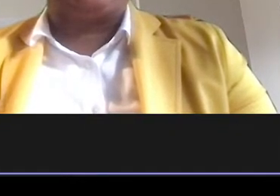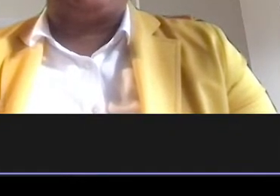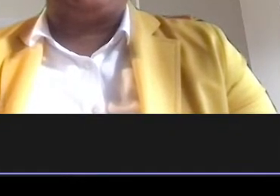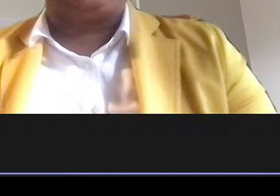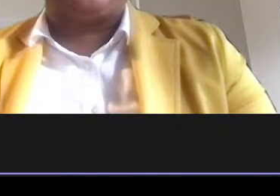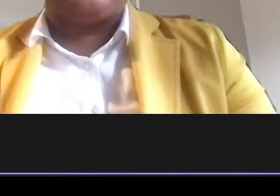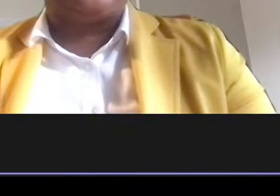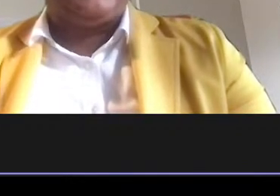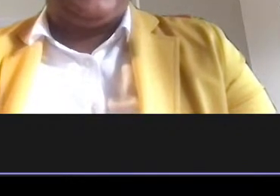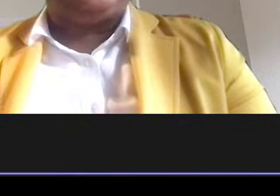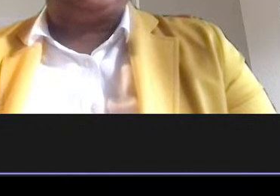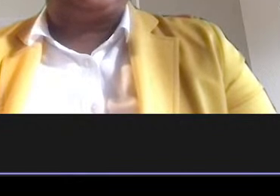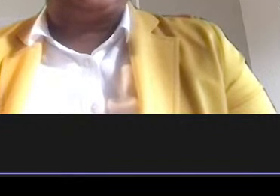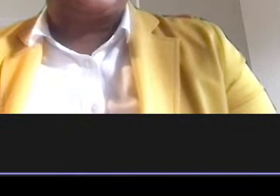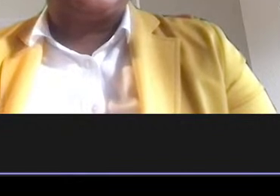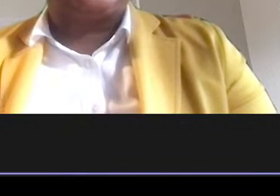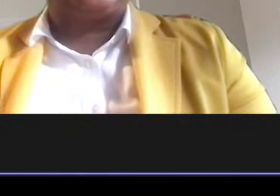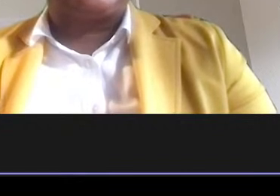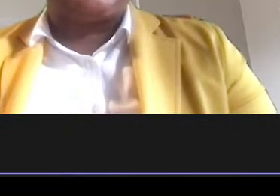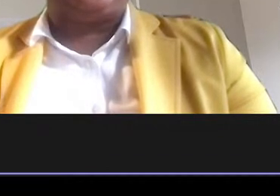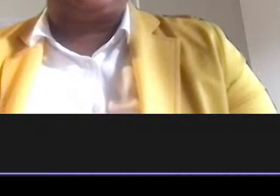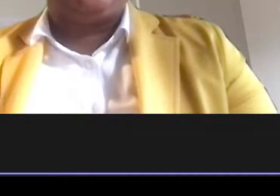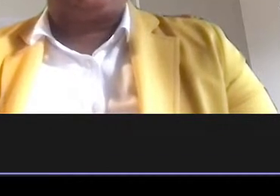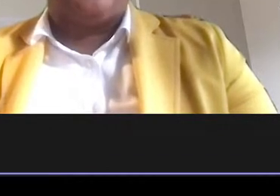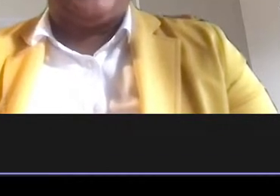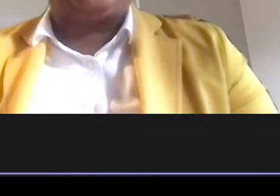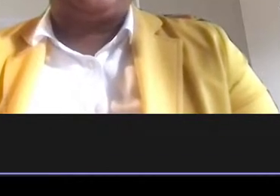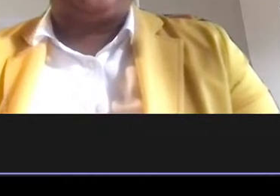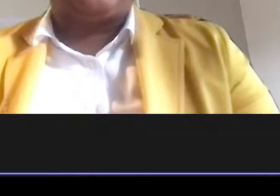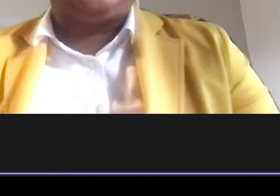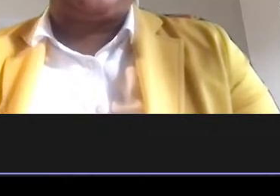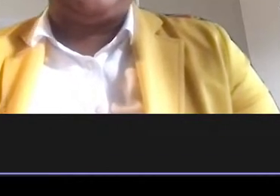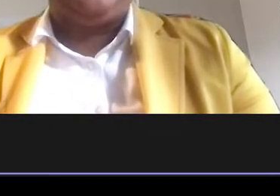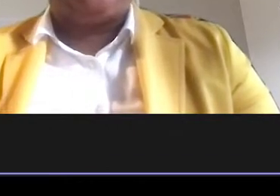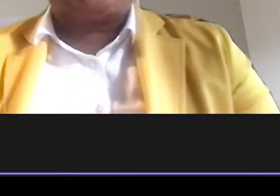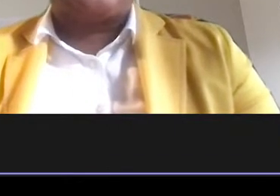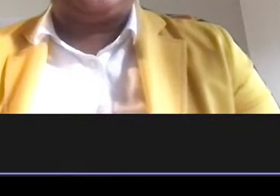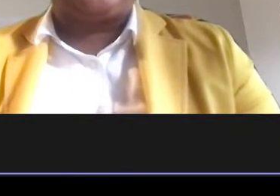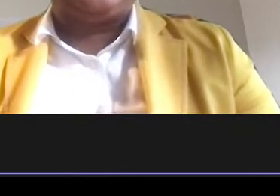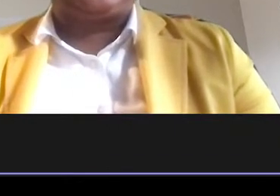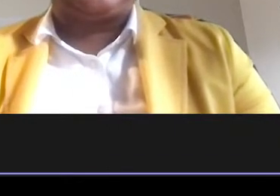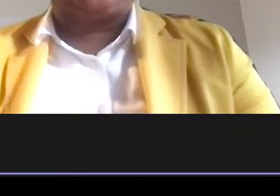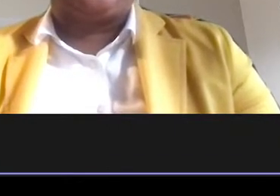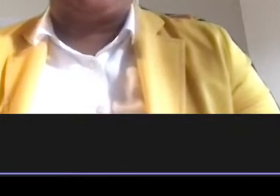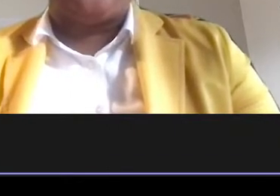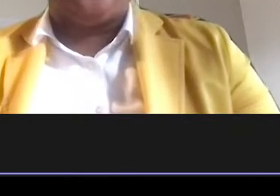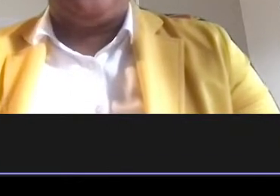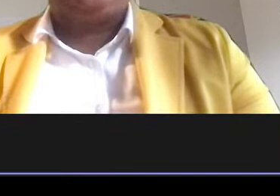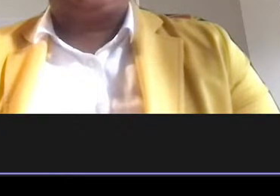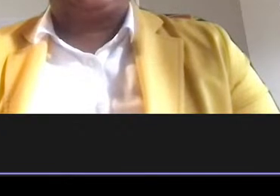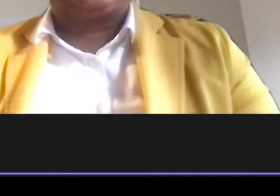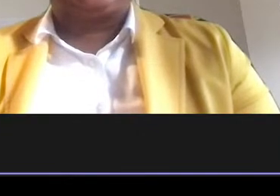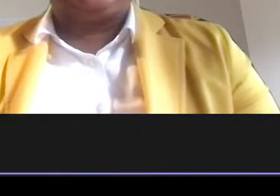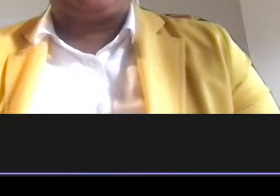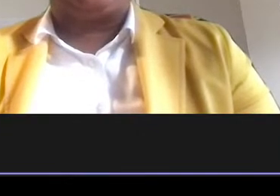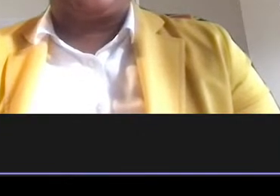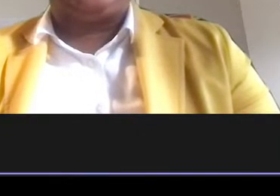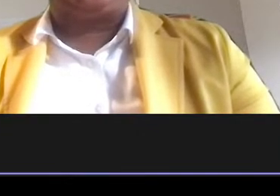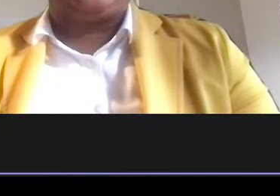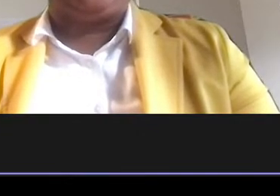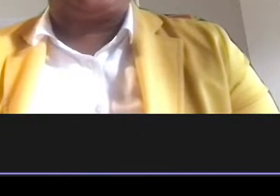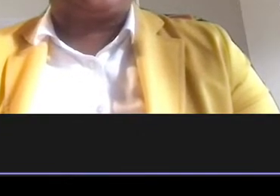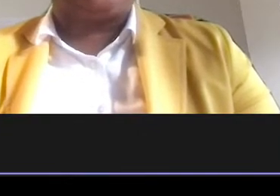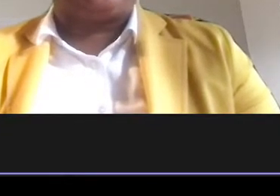of 855, and it's decreased its target to 123 for 2023-24. To 60 for